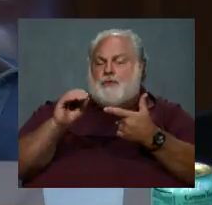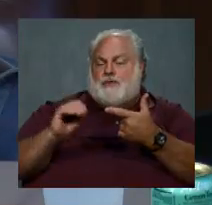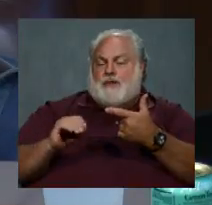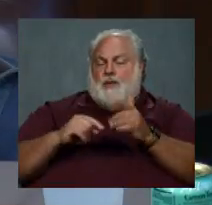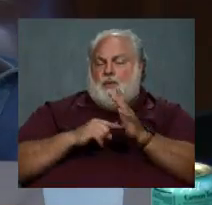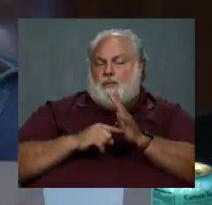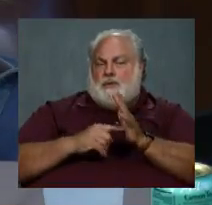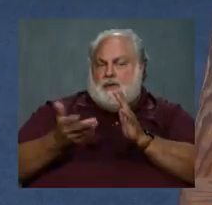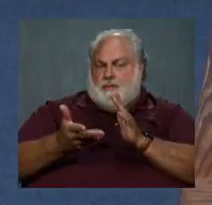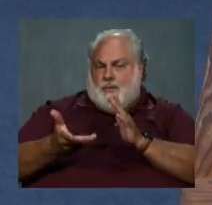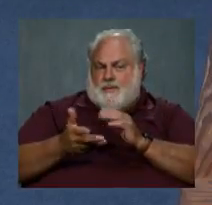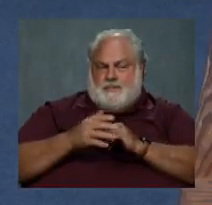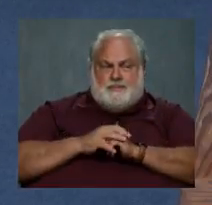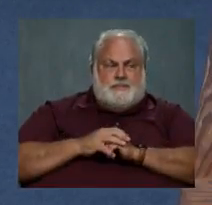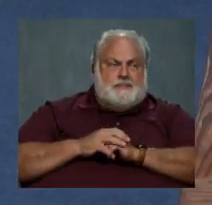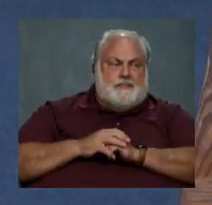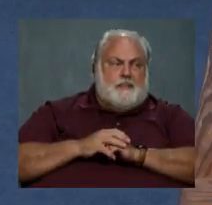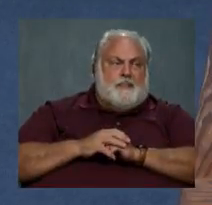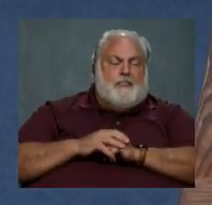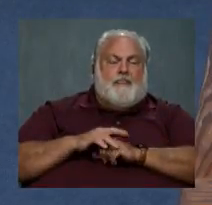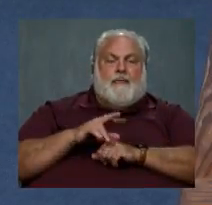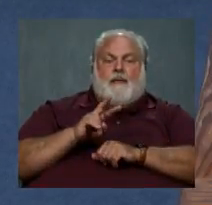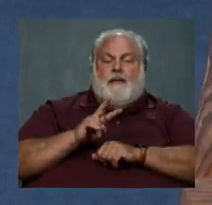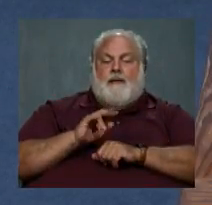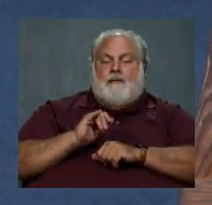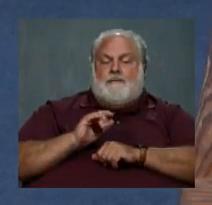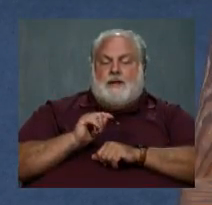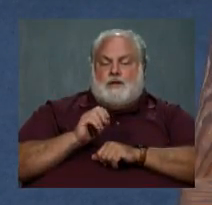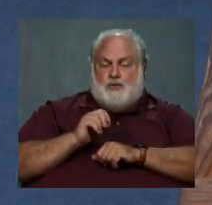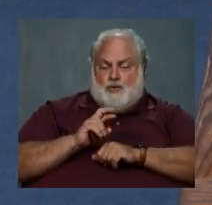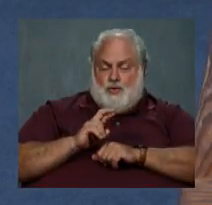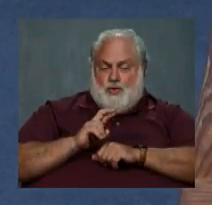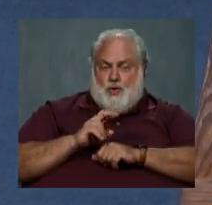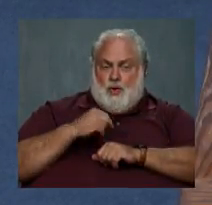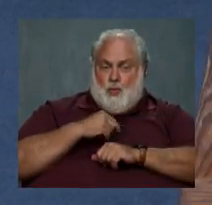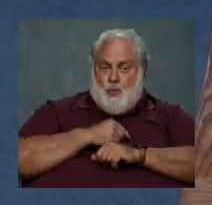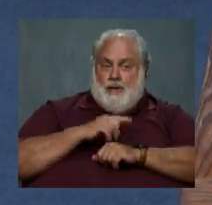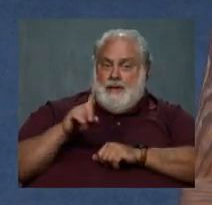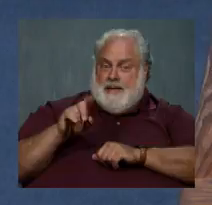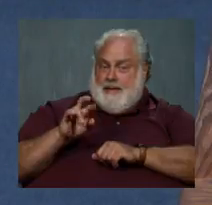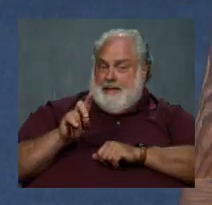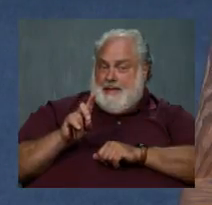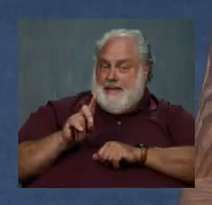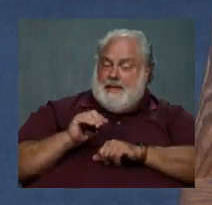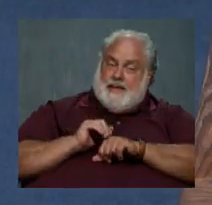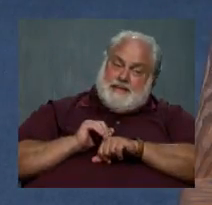represent. Okay. Yeah, Mayor, members of the board, I believe we sent an update